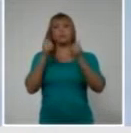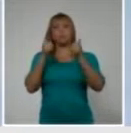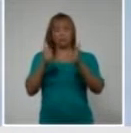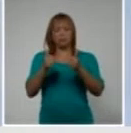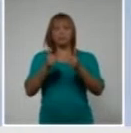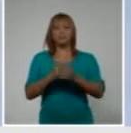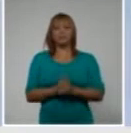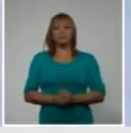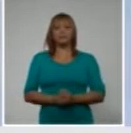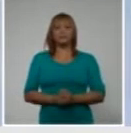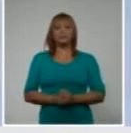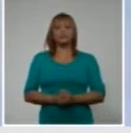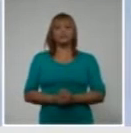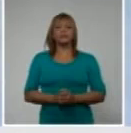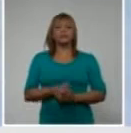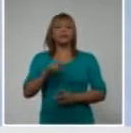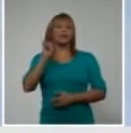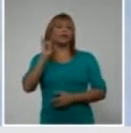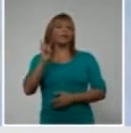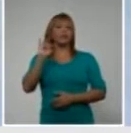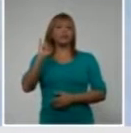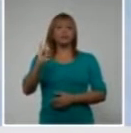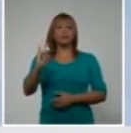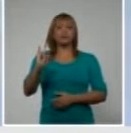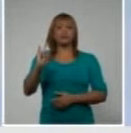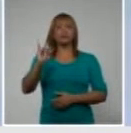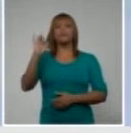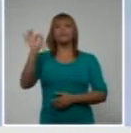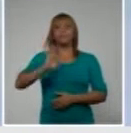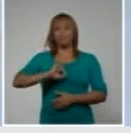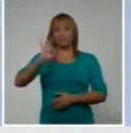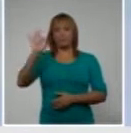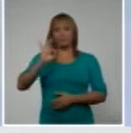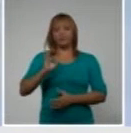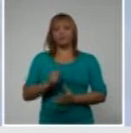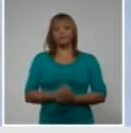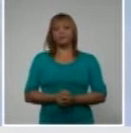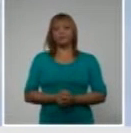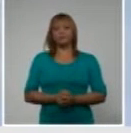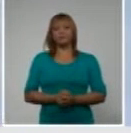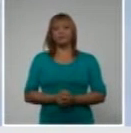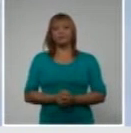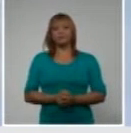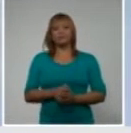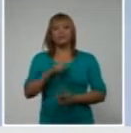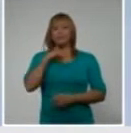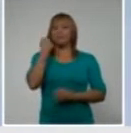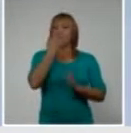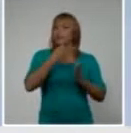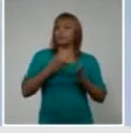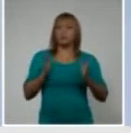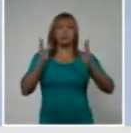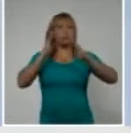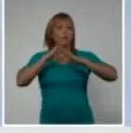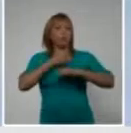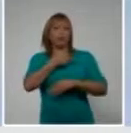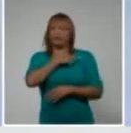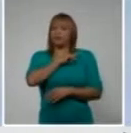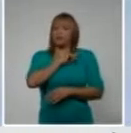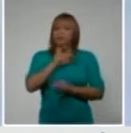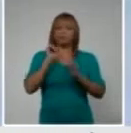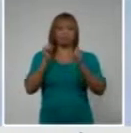deaths remains unchanged, and a mortality rate of 2.41%, in opposition to the regional rate